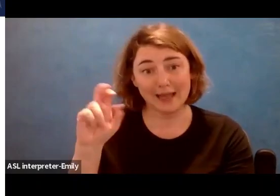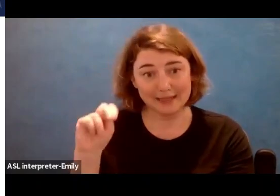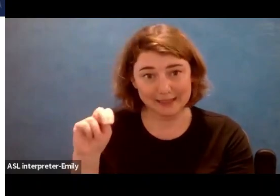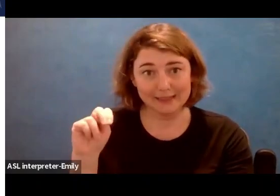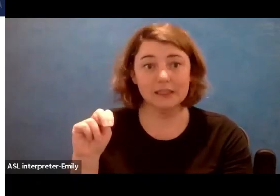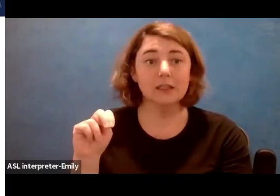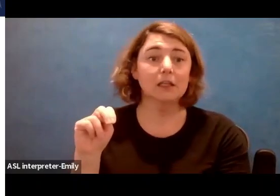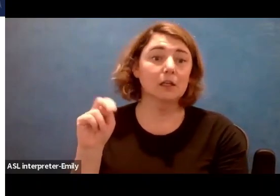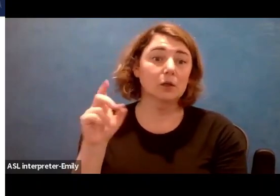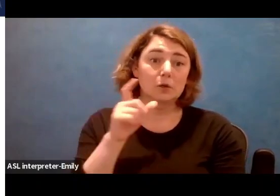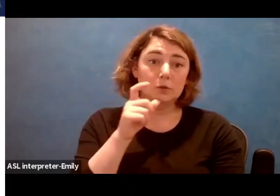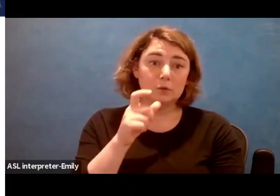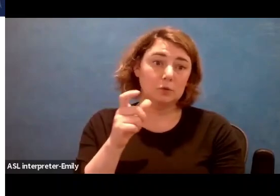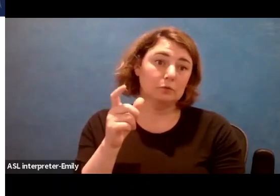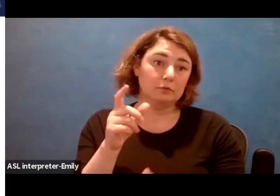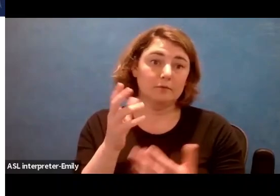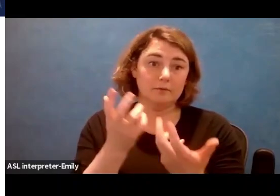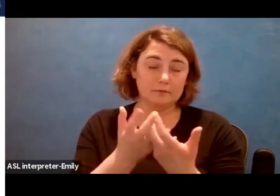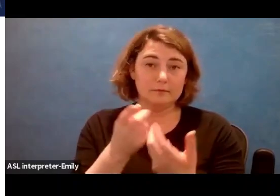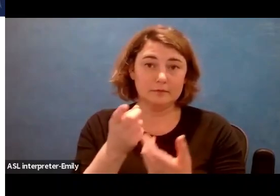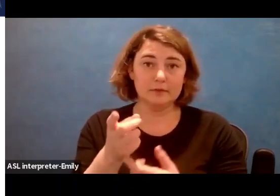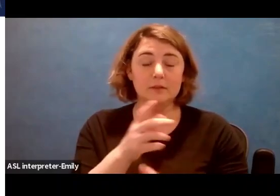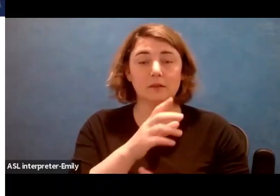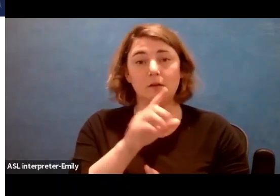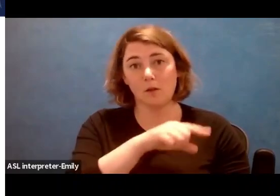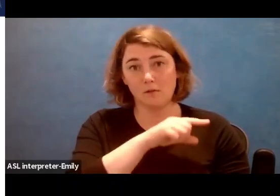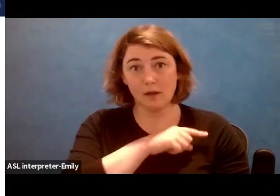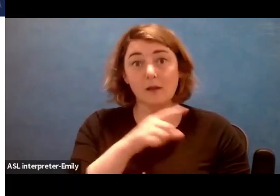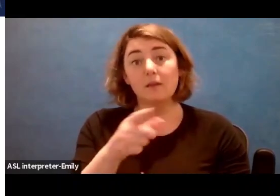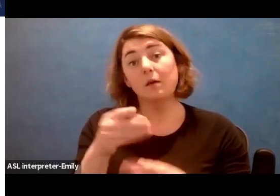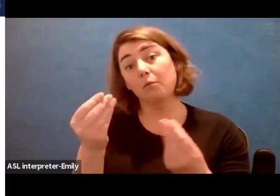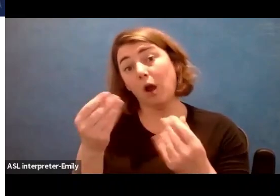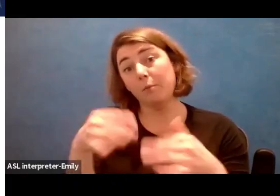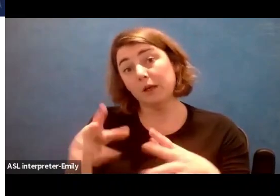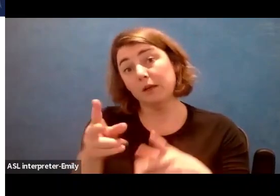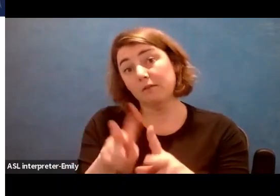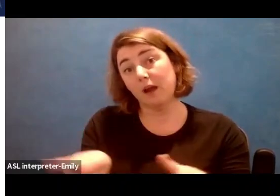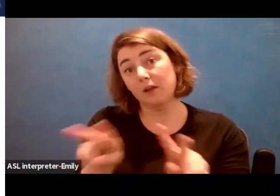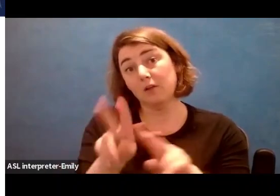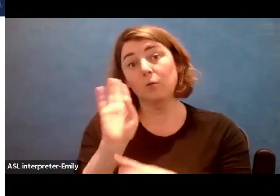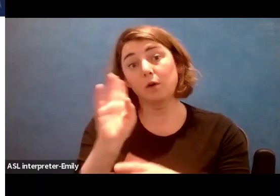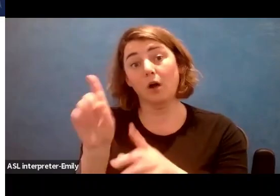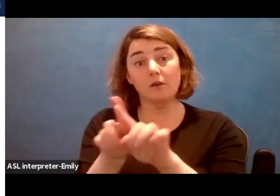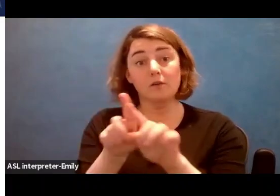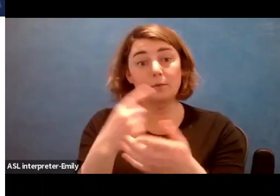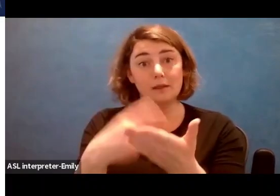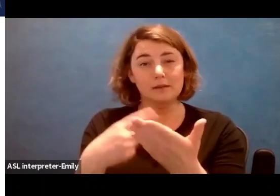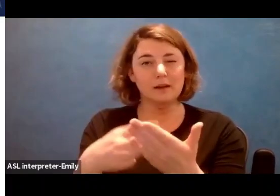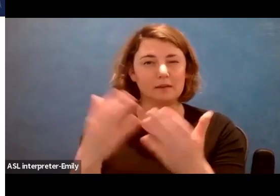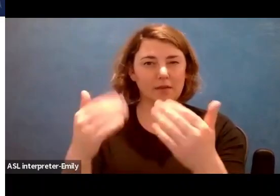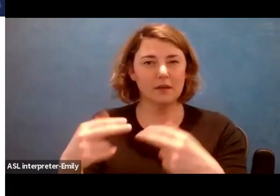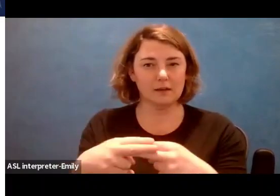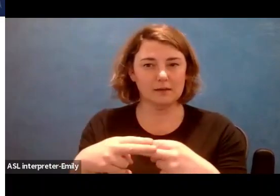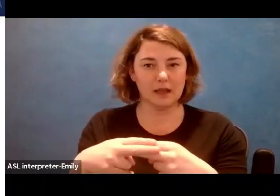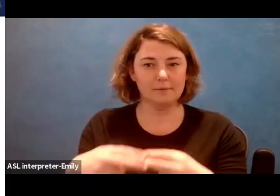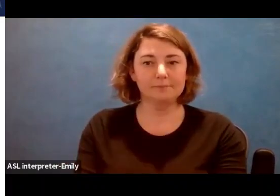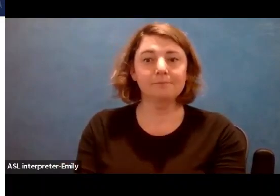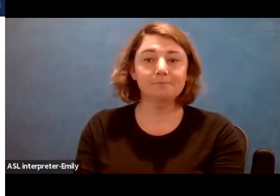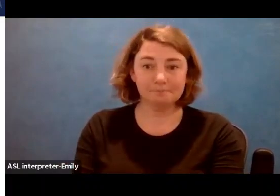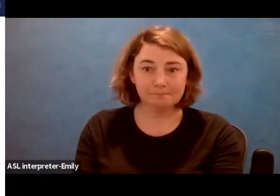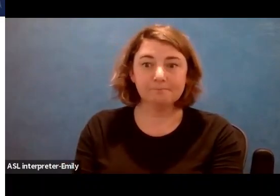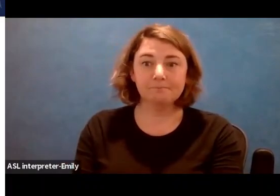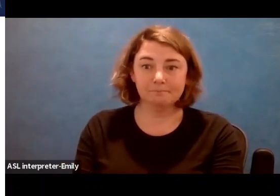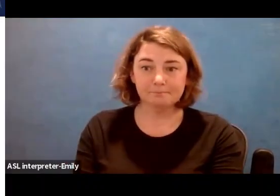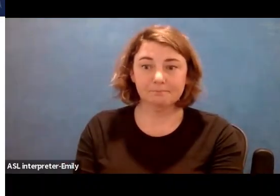grant obligation. The property value will also be discussed on the next slide.